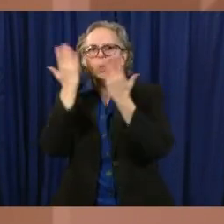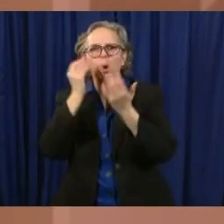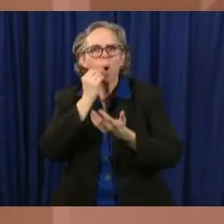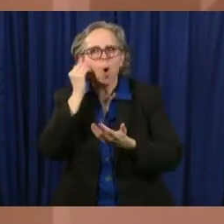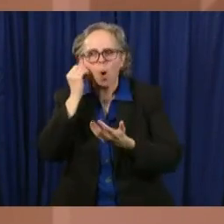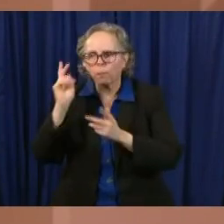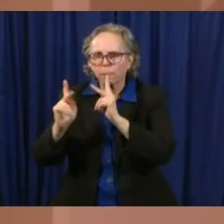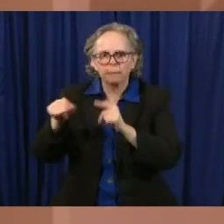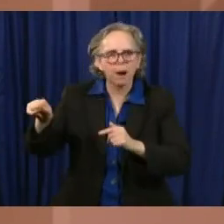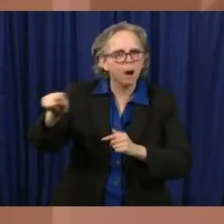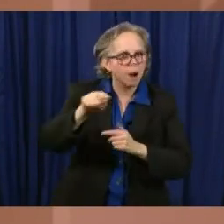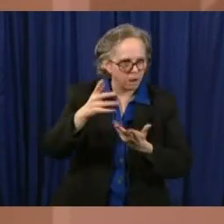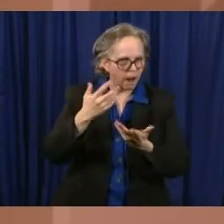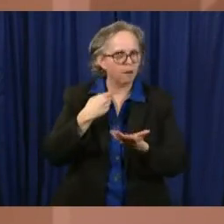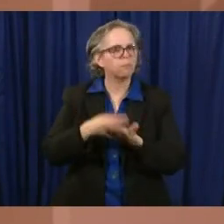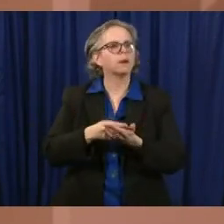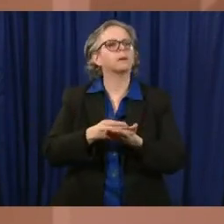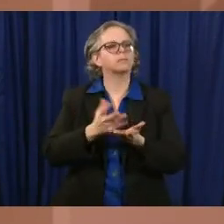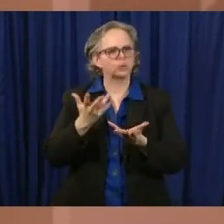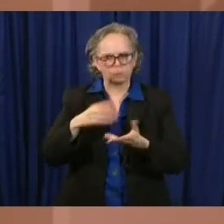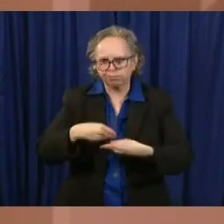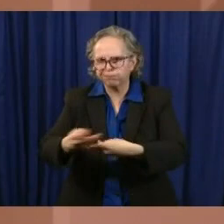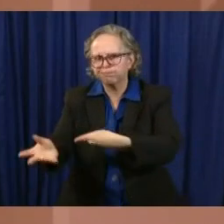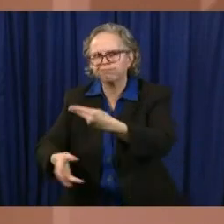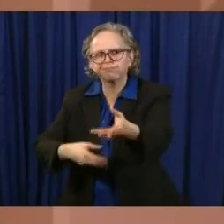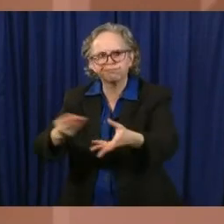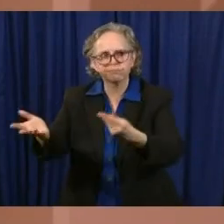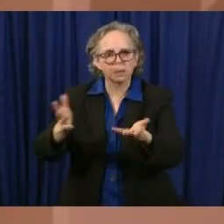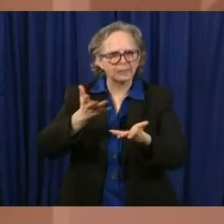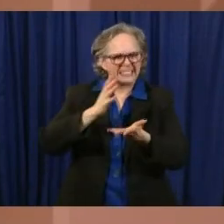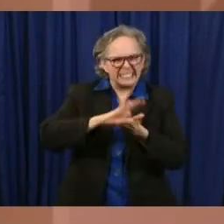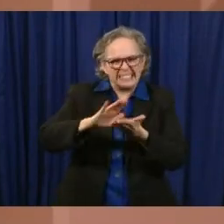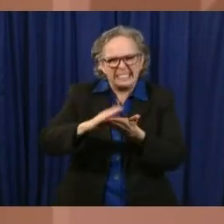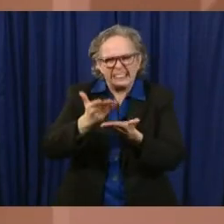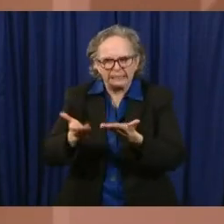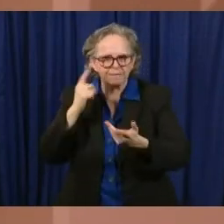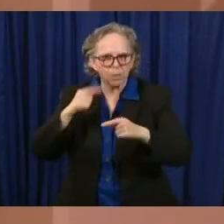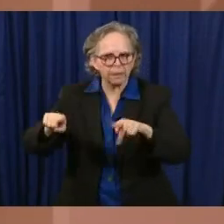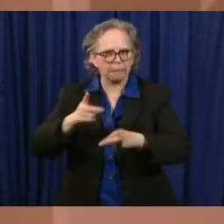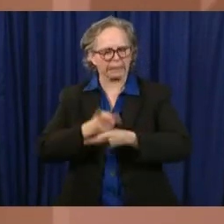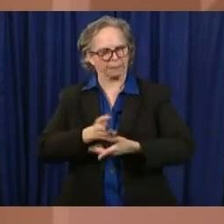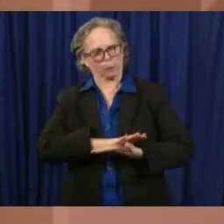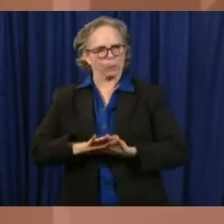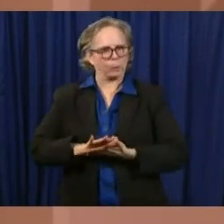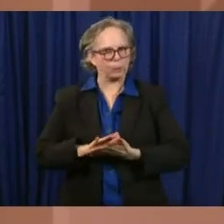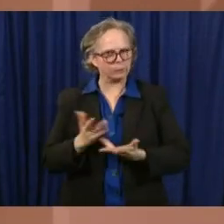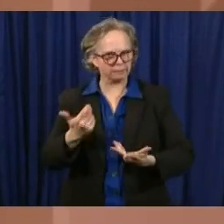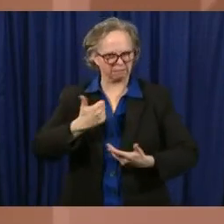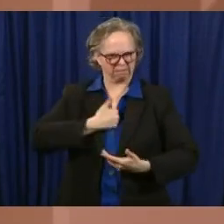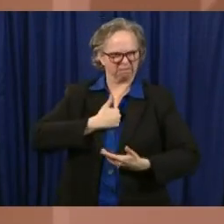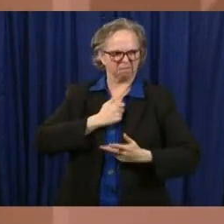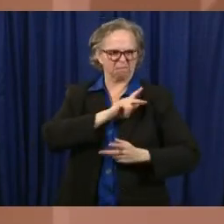have the cleaning supplies to purchase for providing